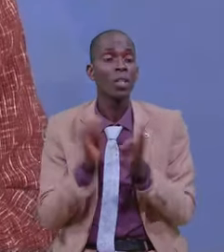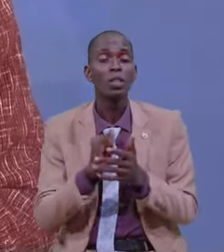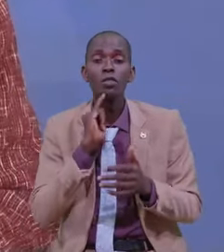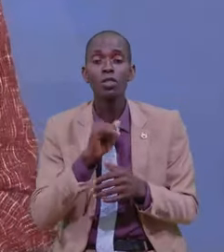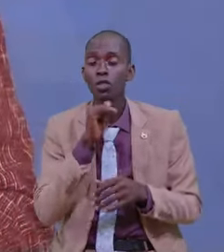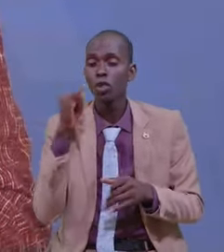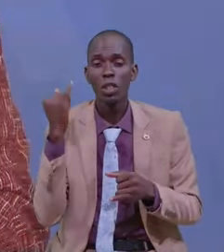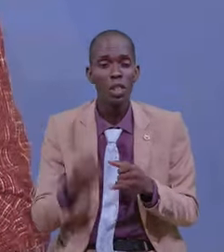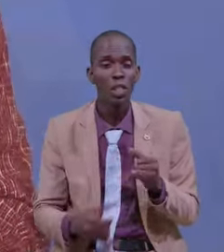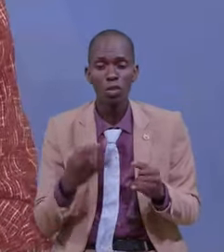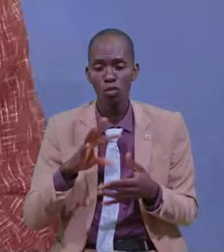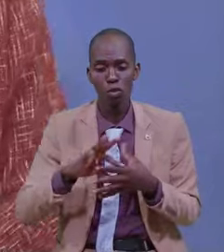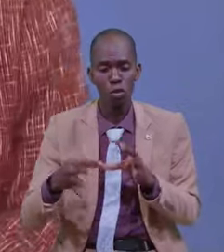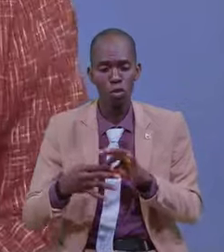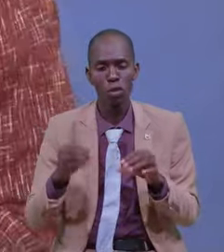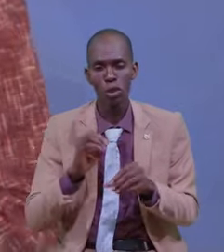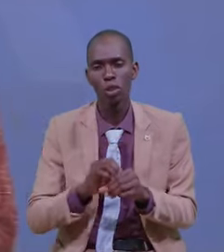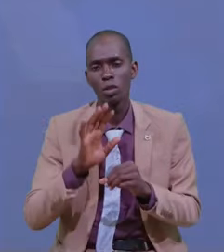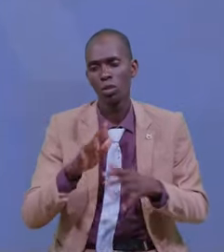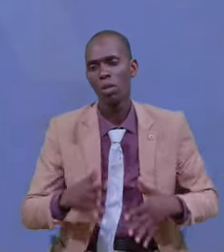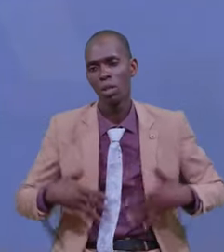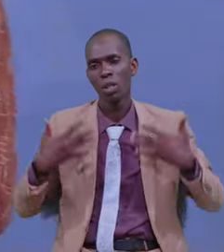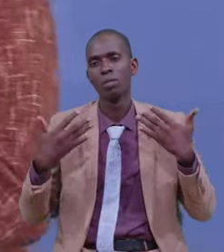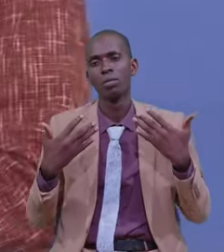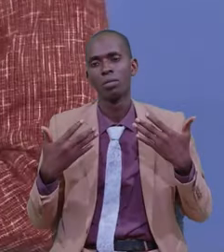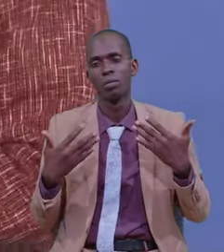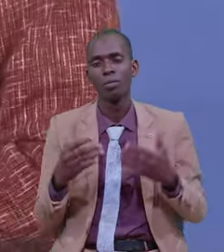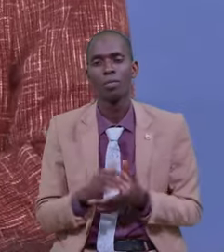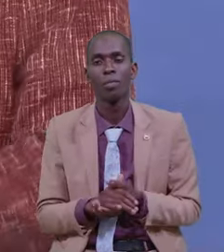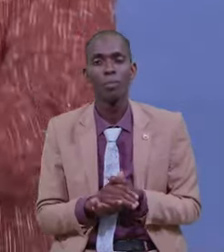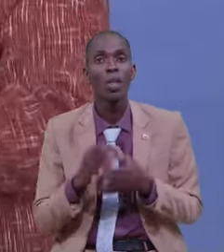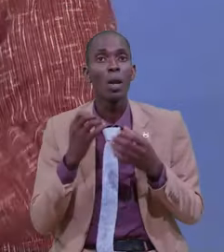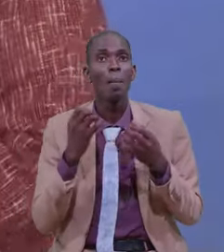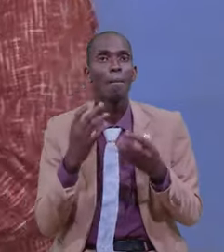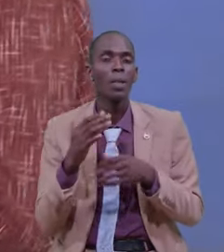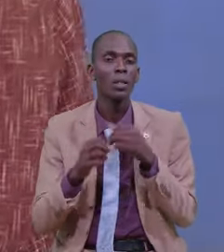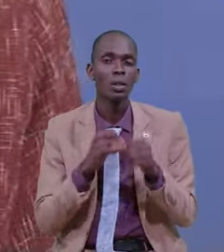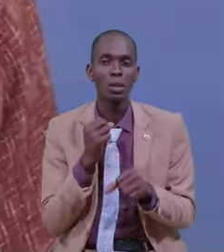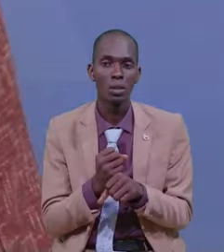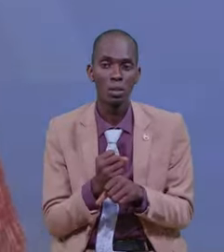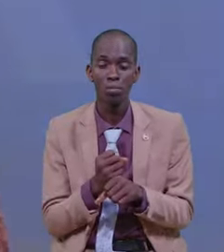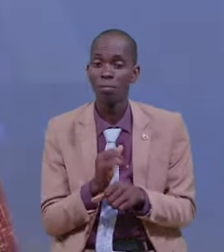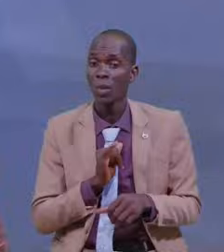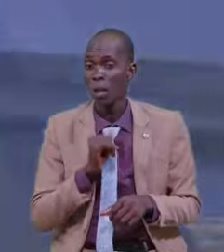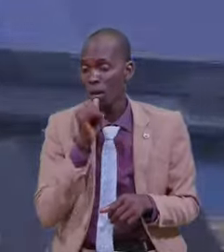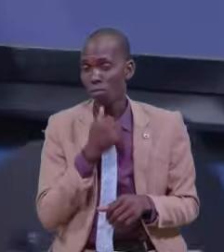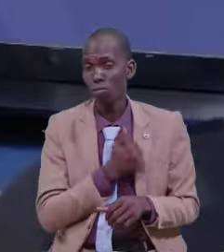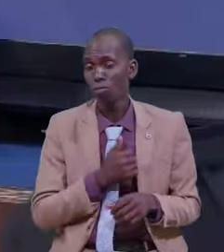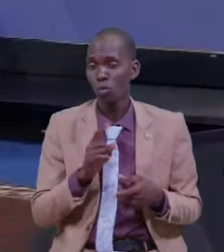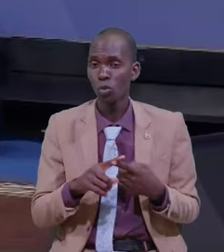story in your life. You know, many years ago, I'm sorry to, you know, tell you